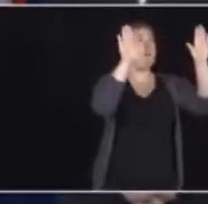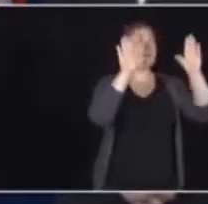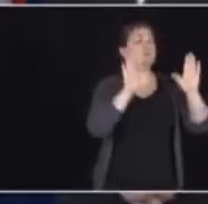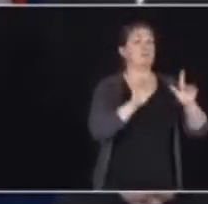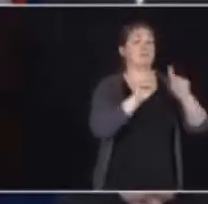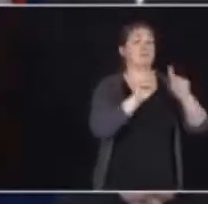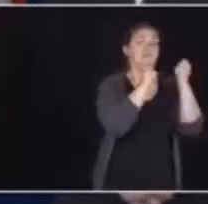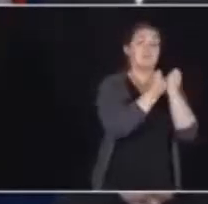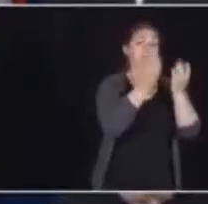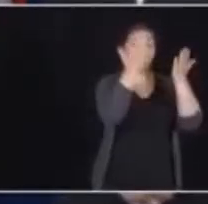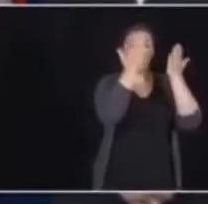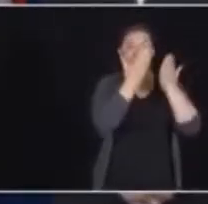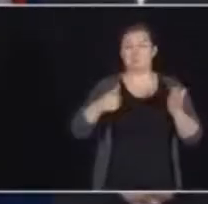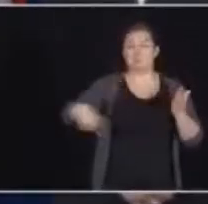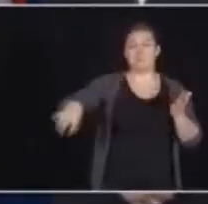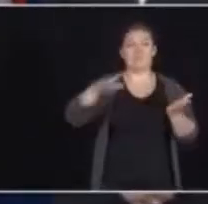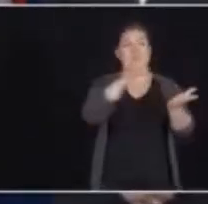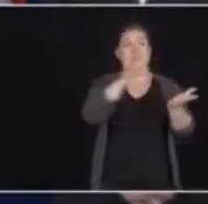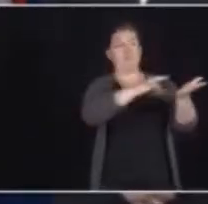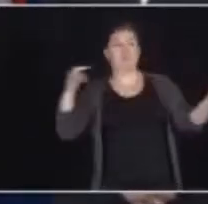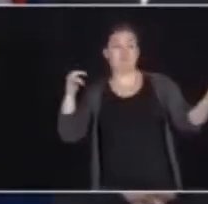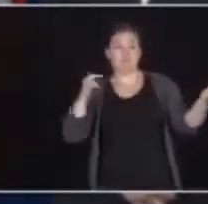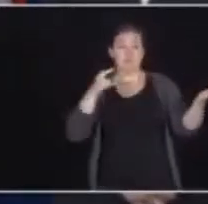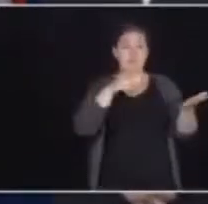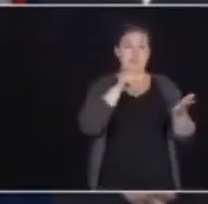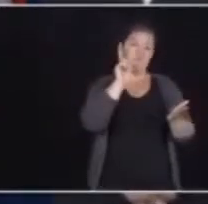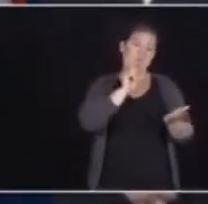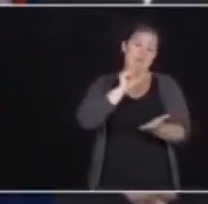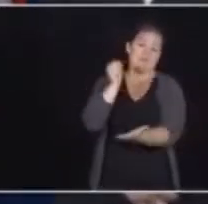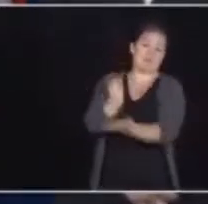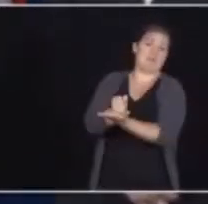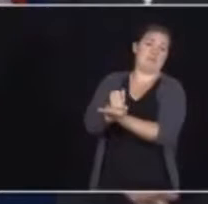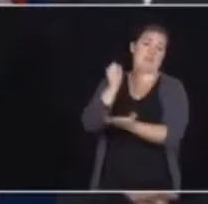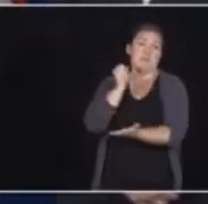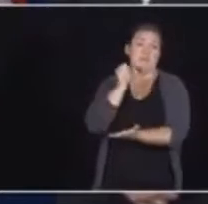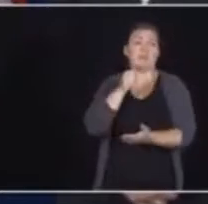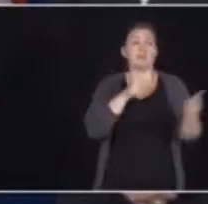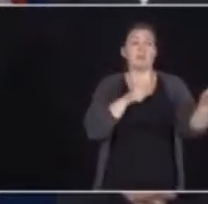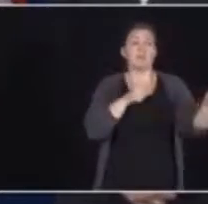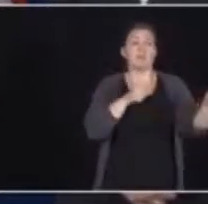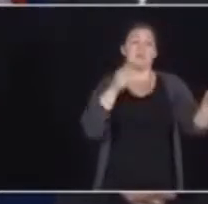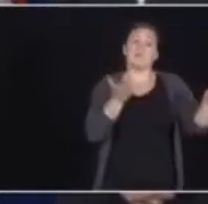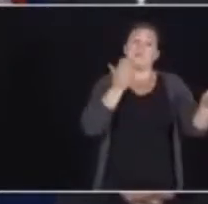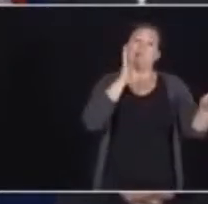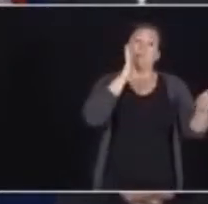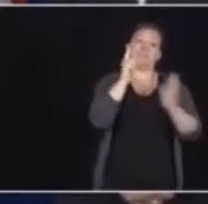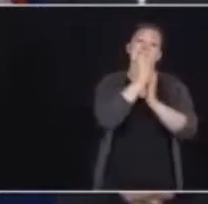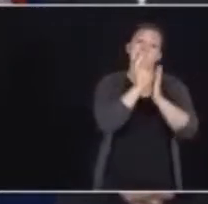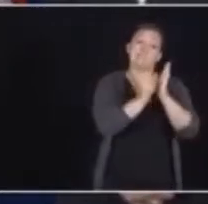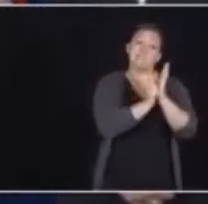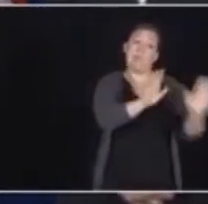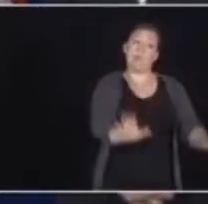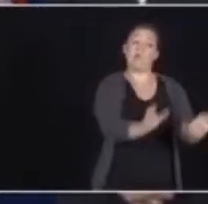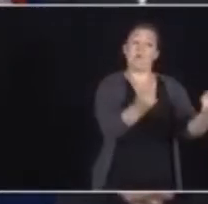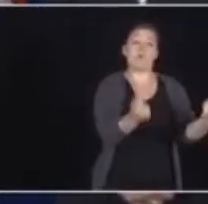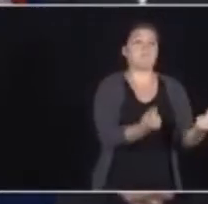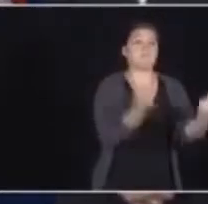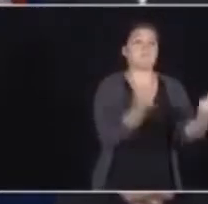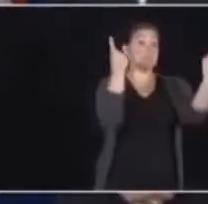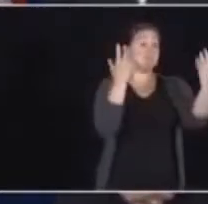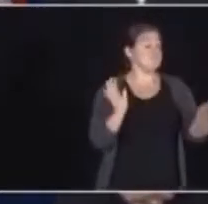unfortunate that people are using their logos, and I understand they're going to possibly be taking action. But this isn't the time to